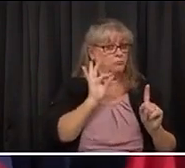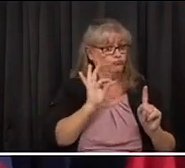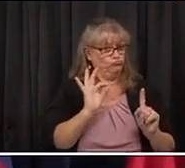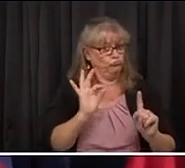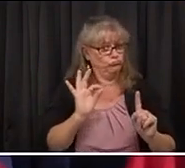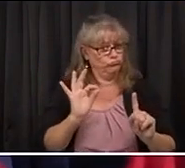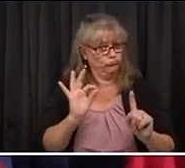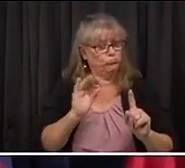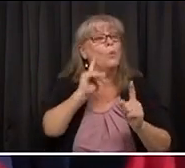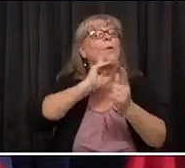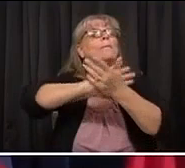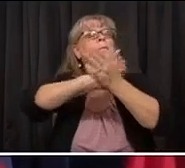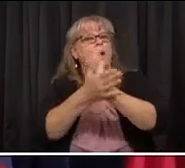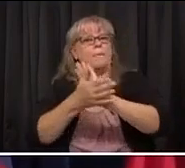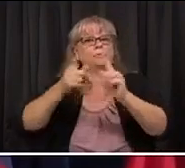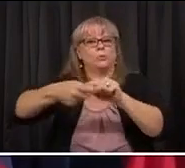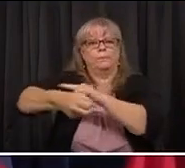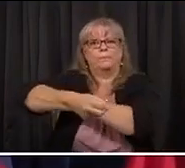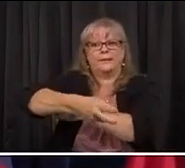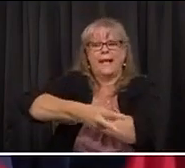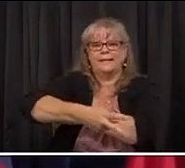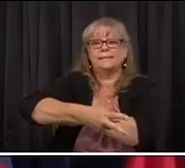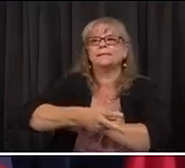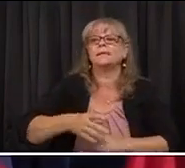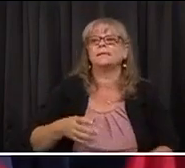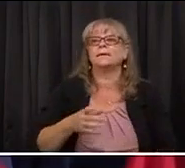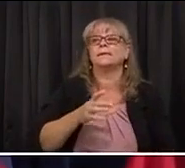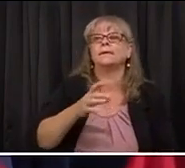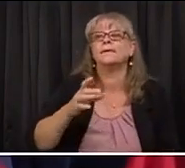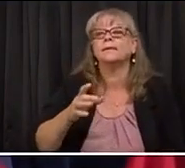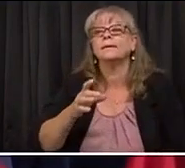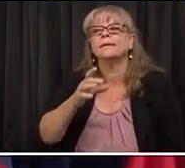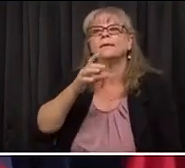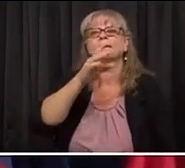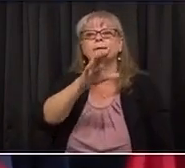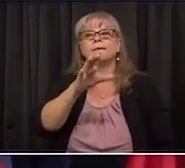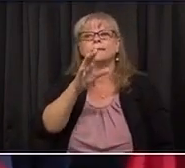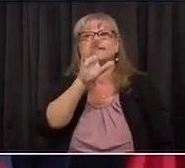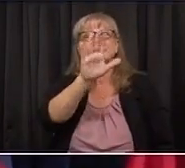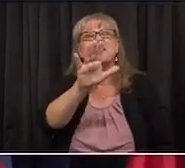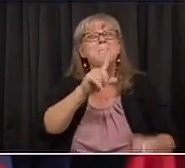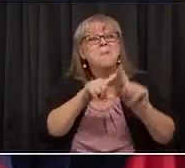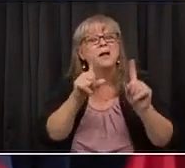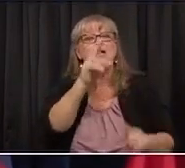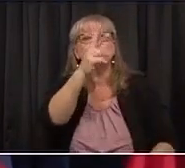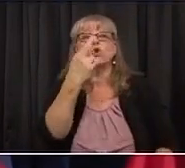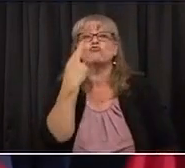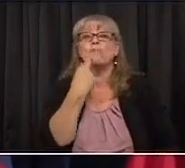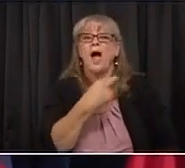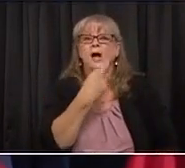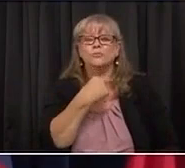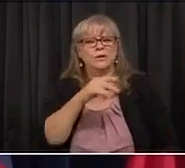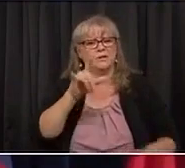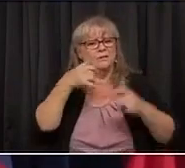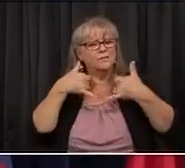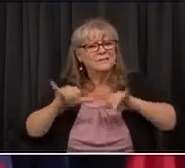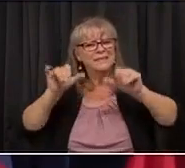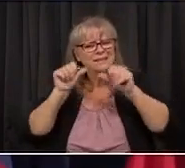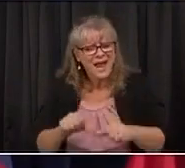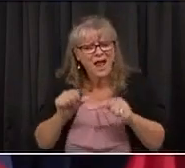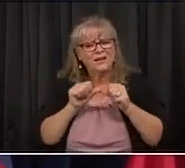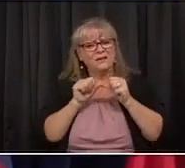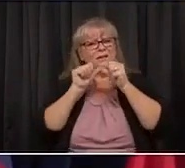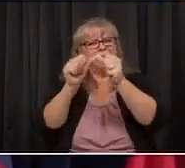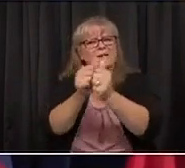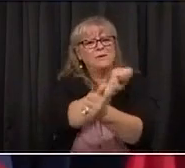restaurants, many of them are open till 10 or 11 anyway. They can certainly be open till midnight. It's just the last call for the beverage service, right?